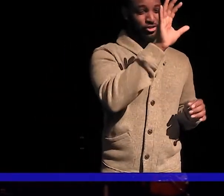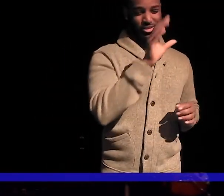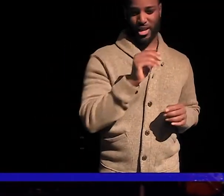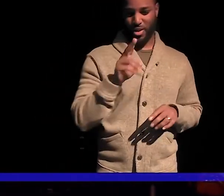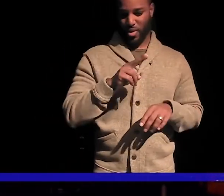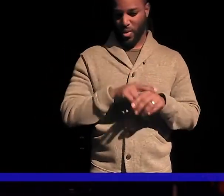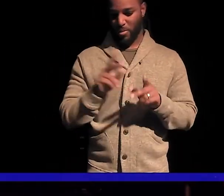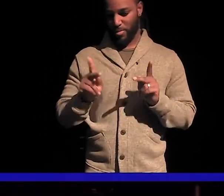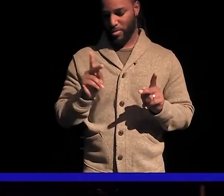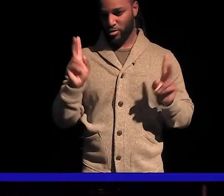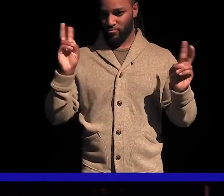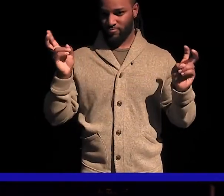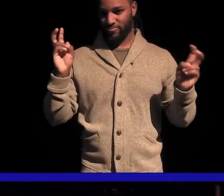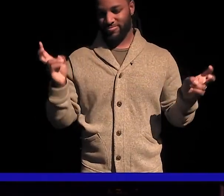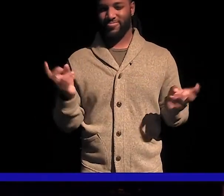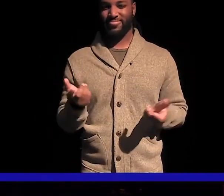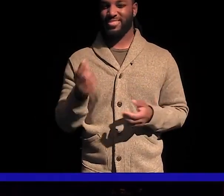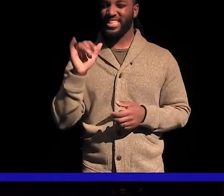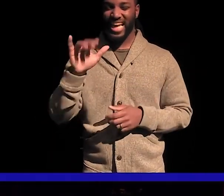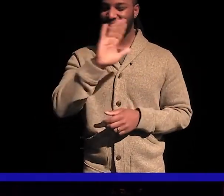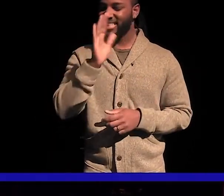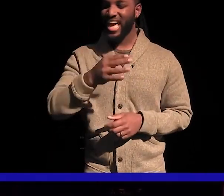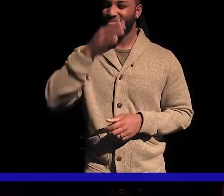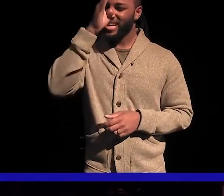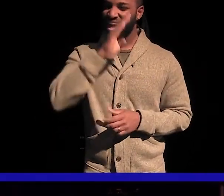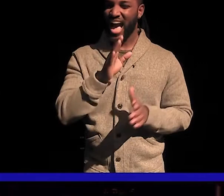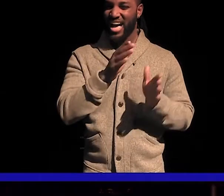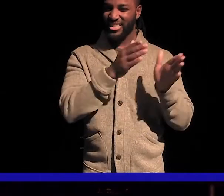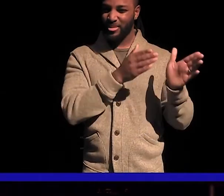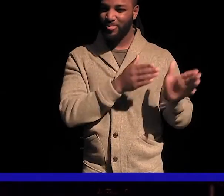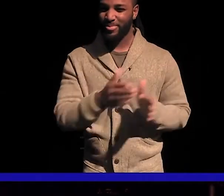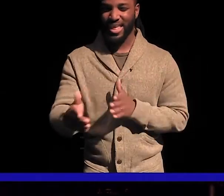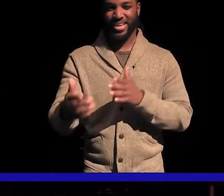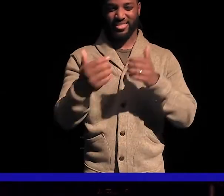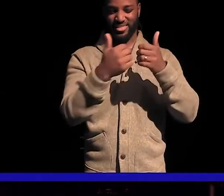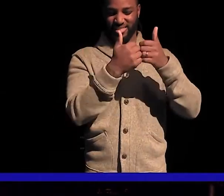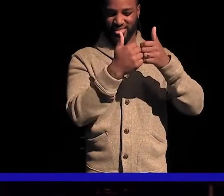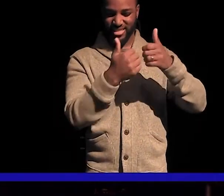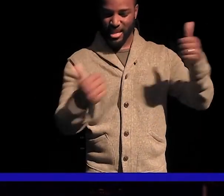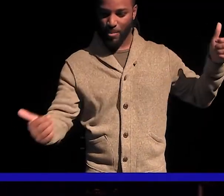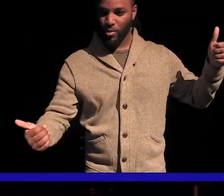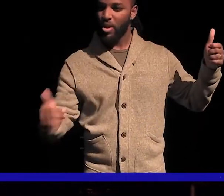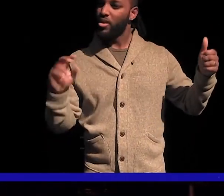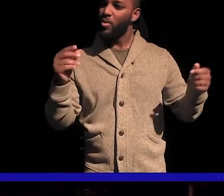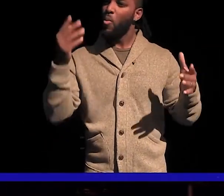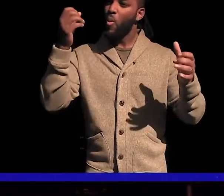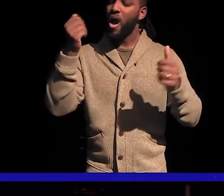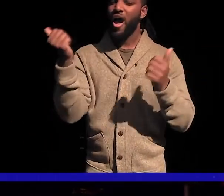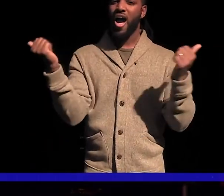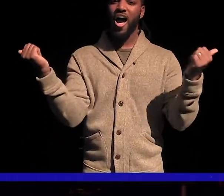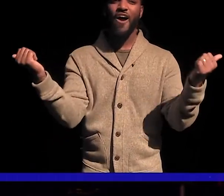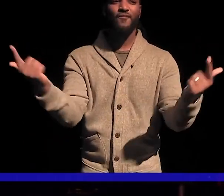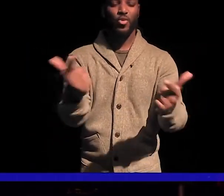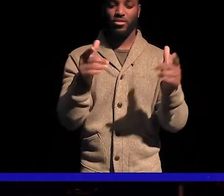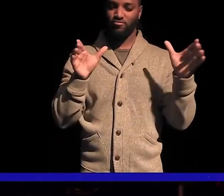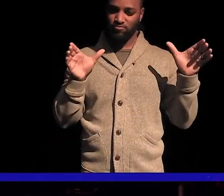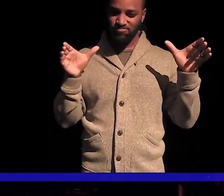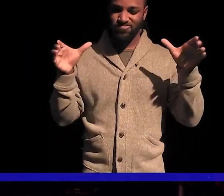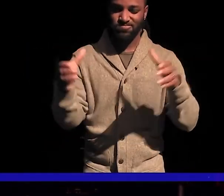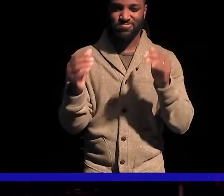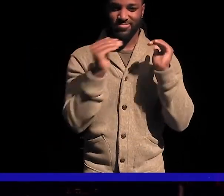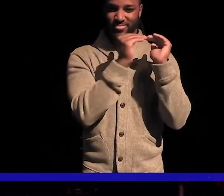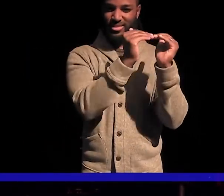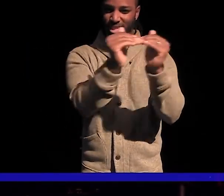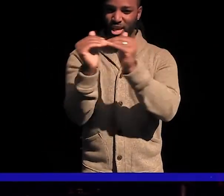God's plan or intention to disable the body of Christ, but to enable and empower the body